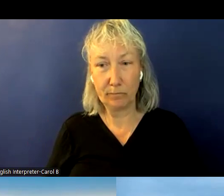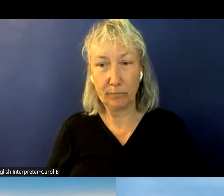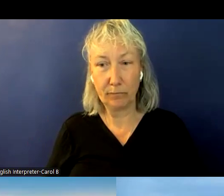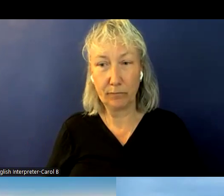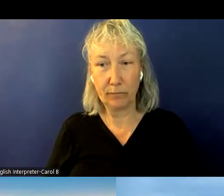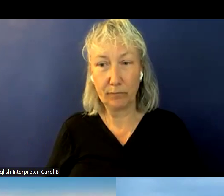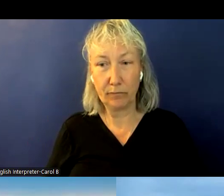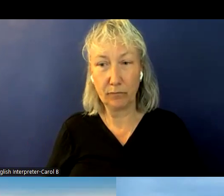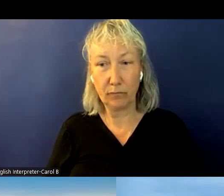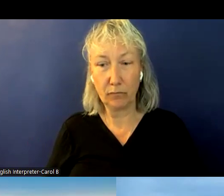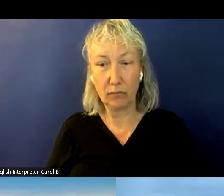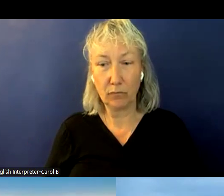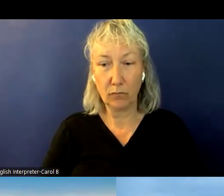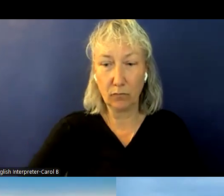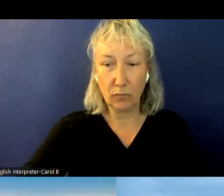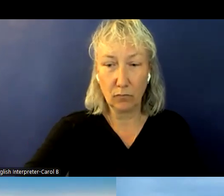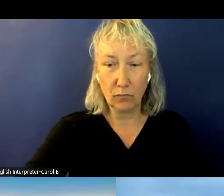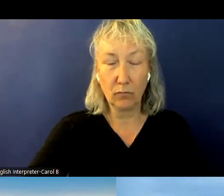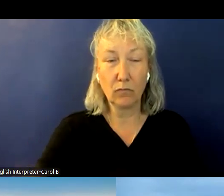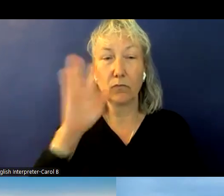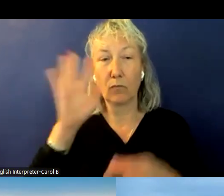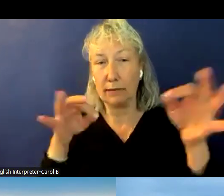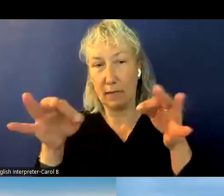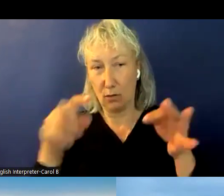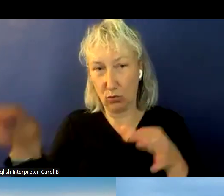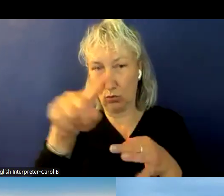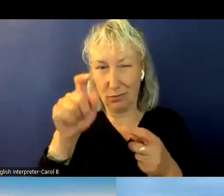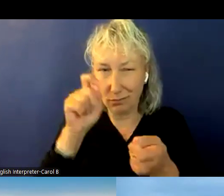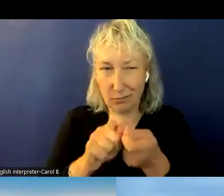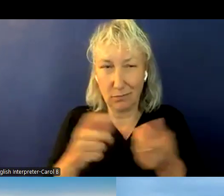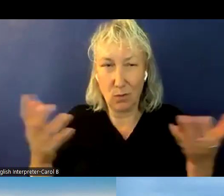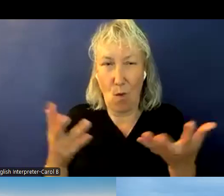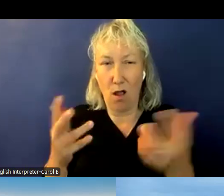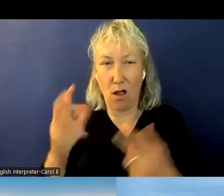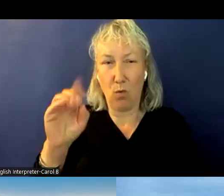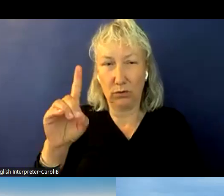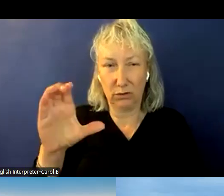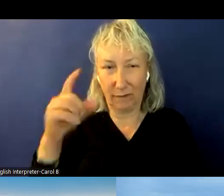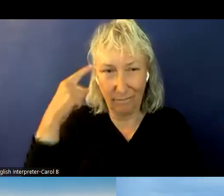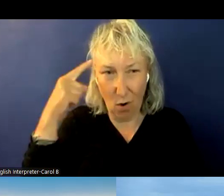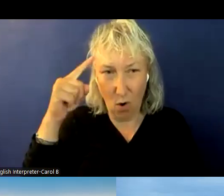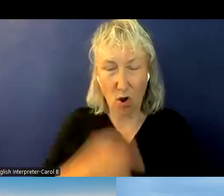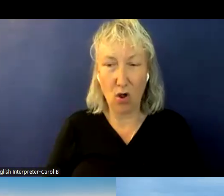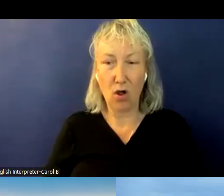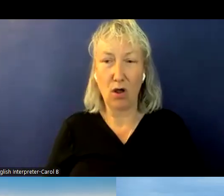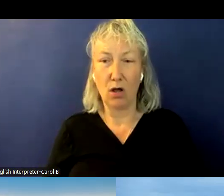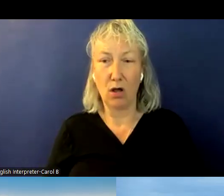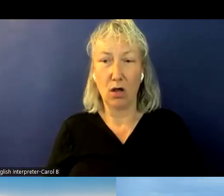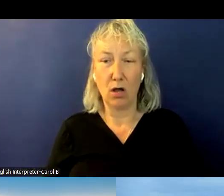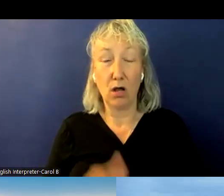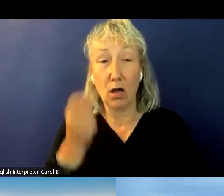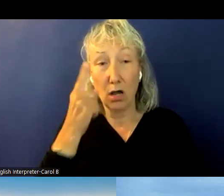what the ODC does. And the ODC's mission is to